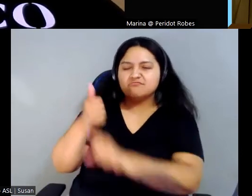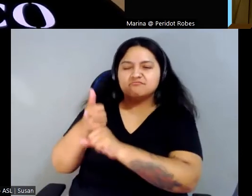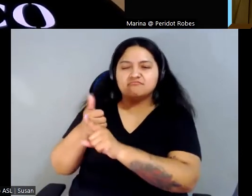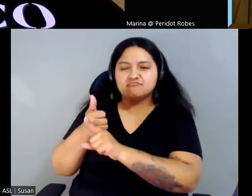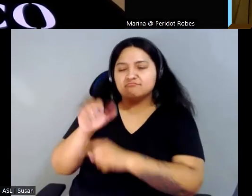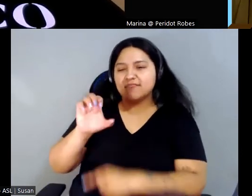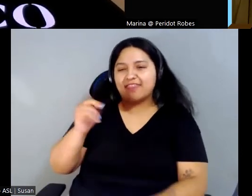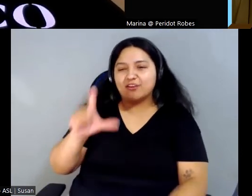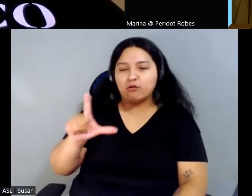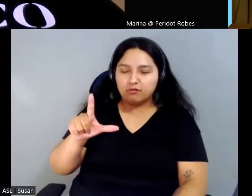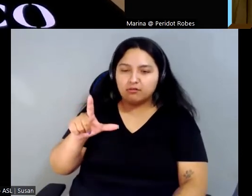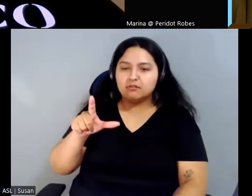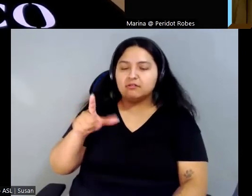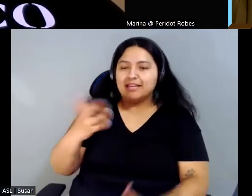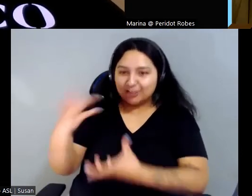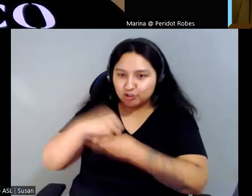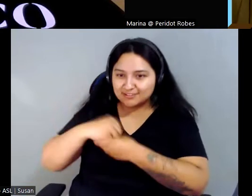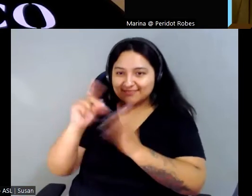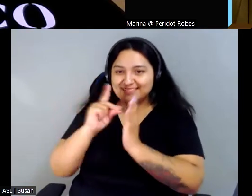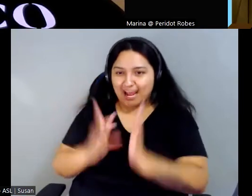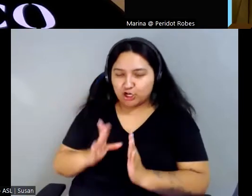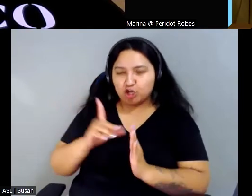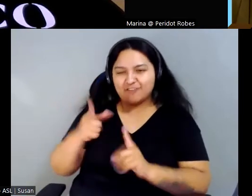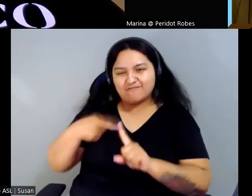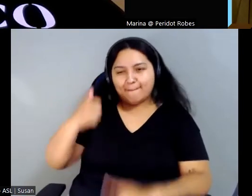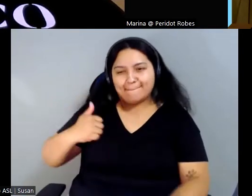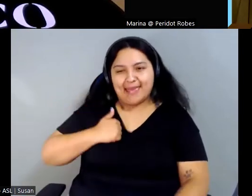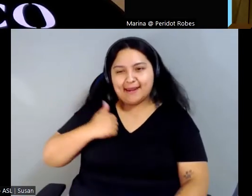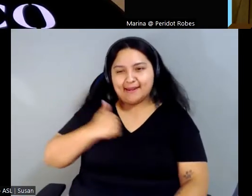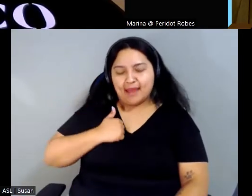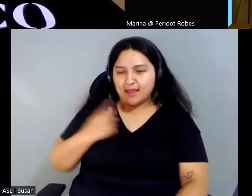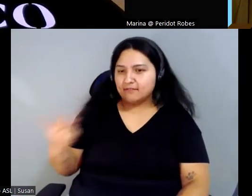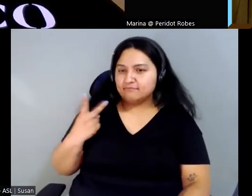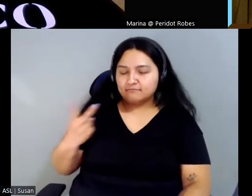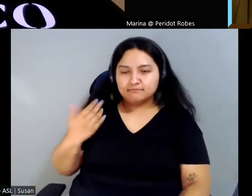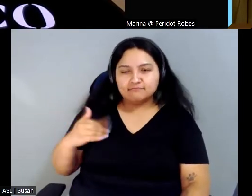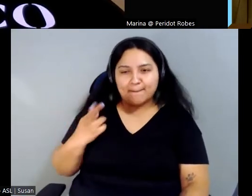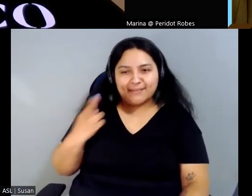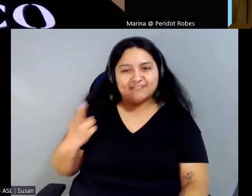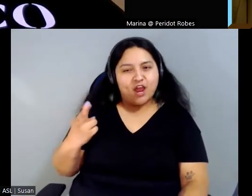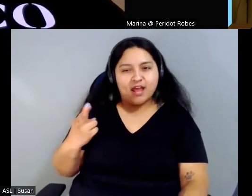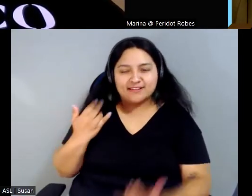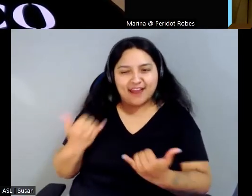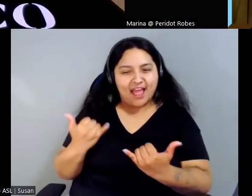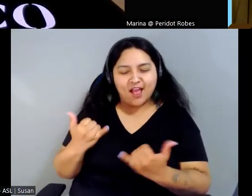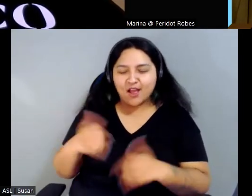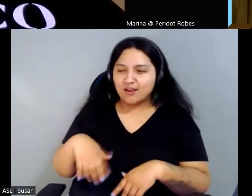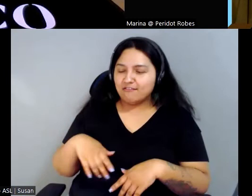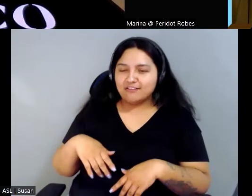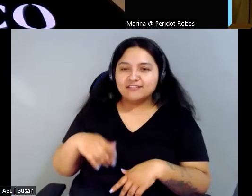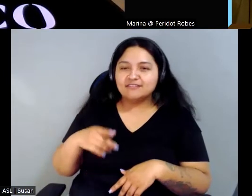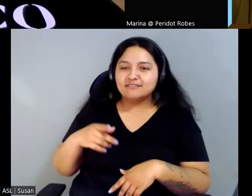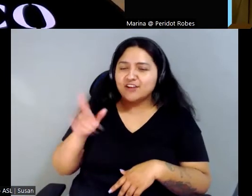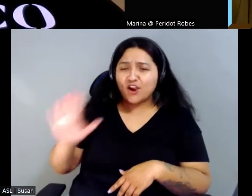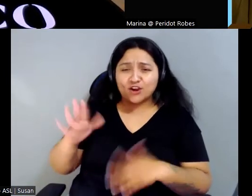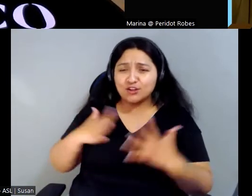And her and I have become like instant best friends. Her clothing is all very accessible for